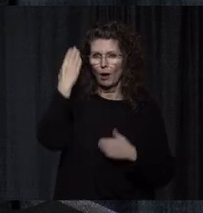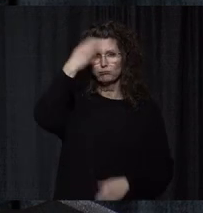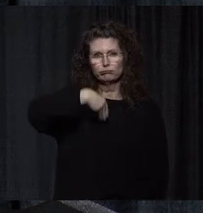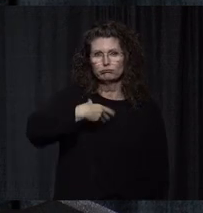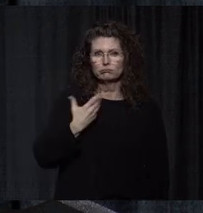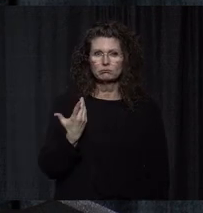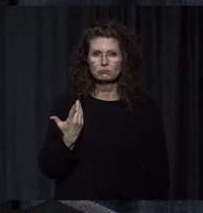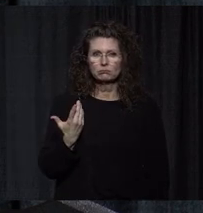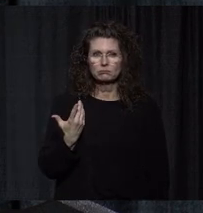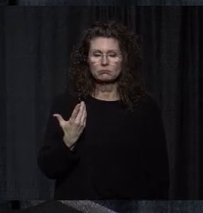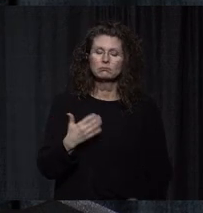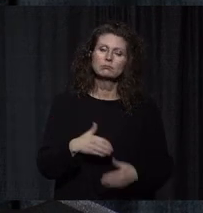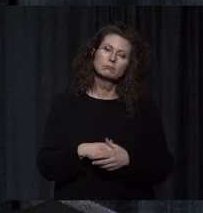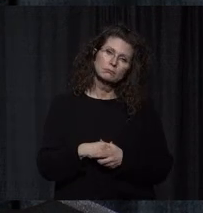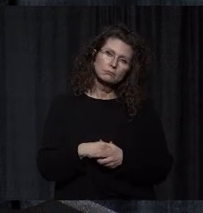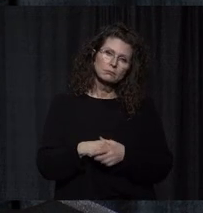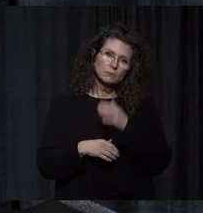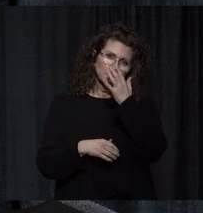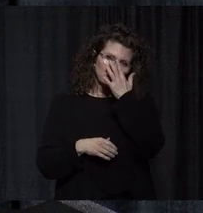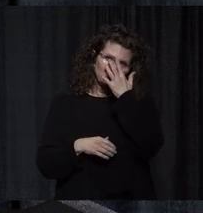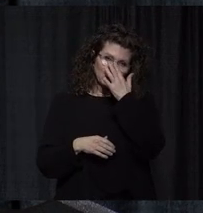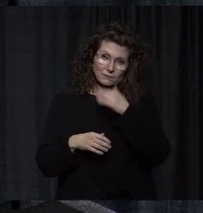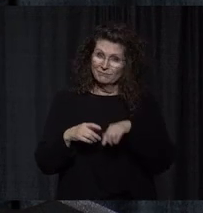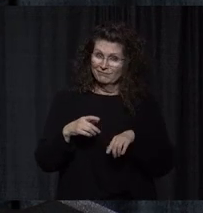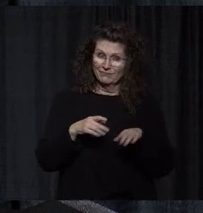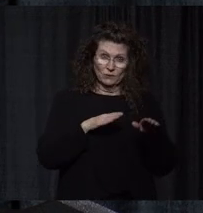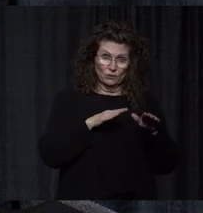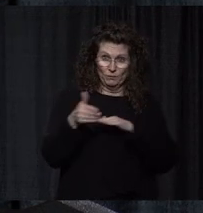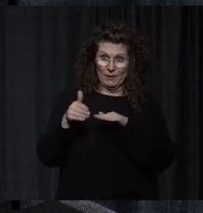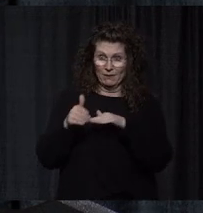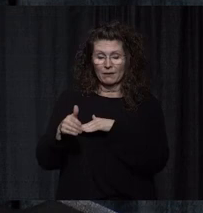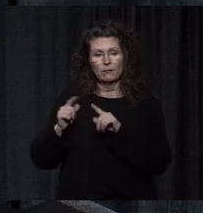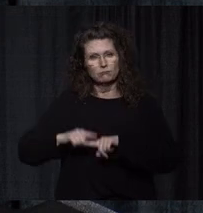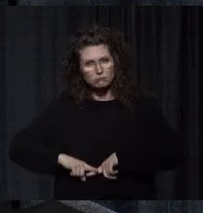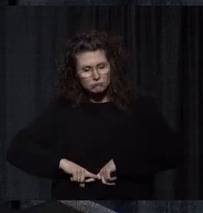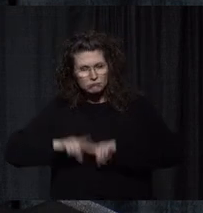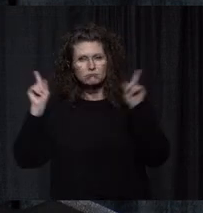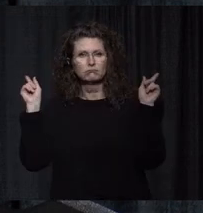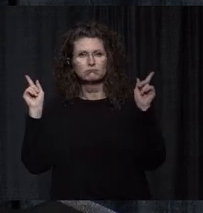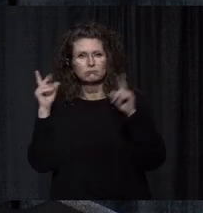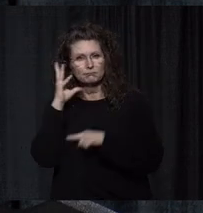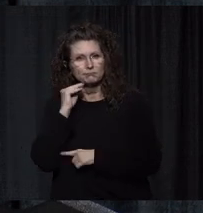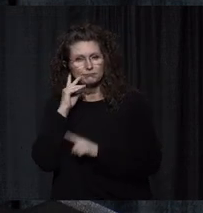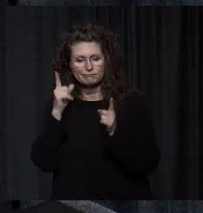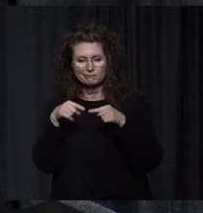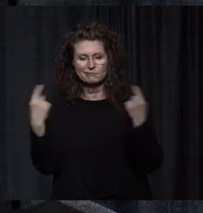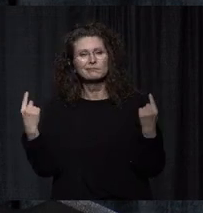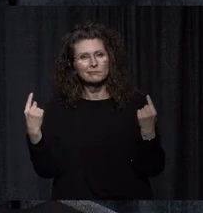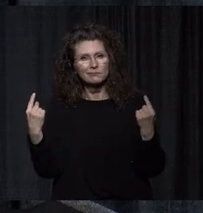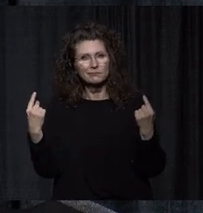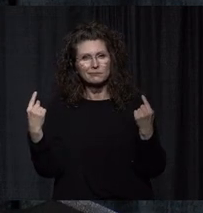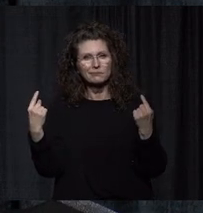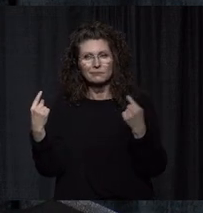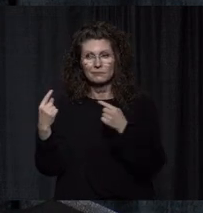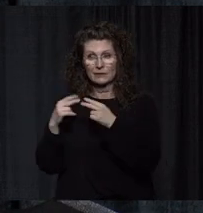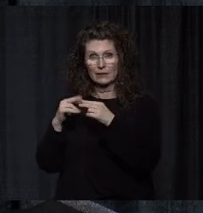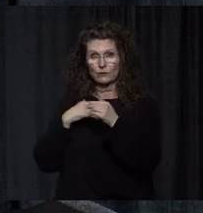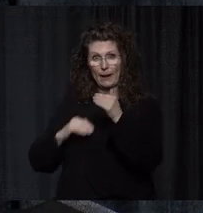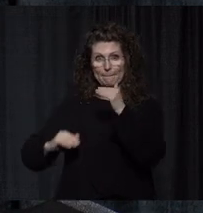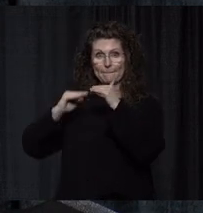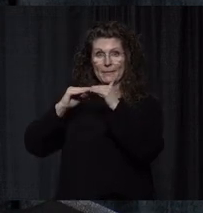visible. It was quite the opposite of my experience in Jamaica, where I regularly met or